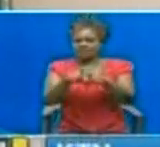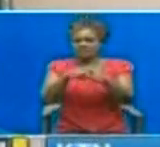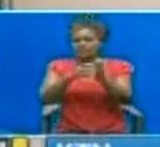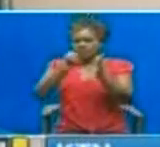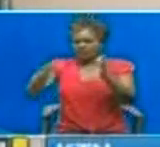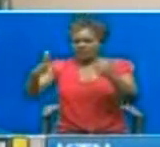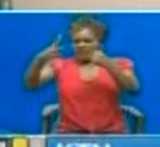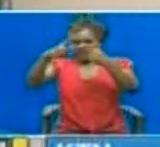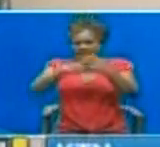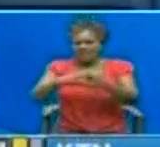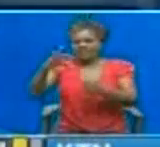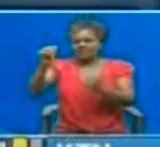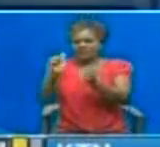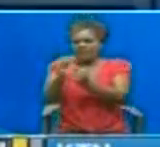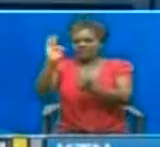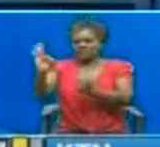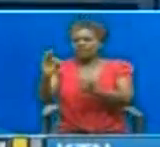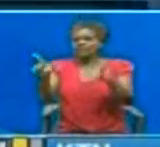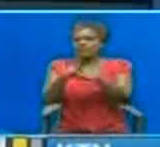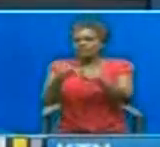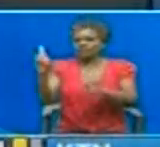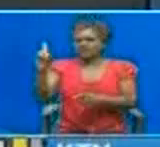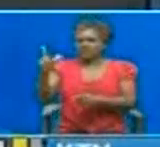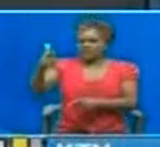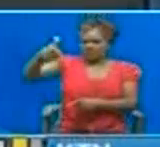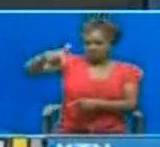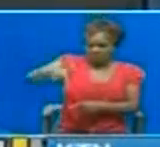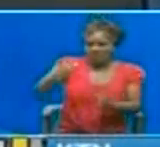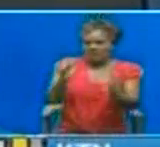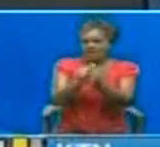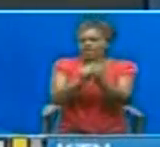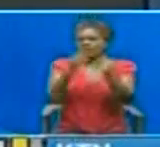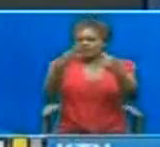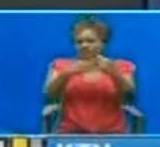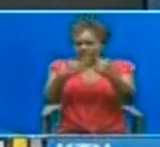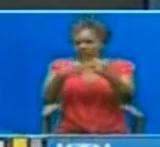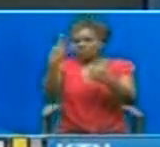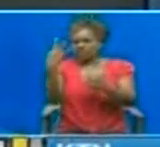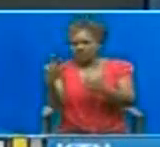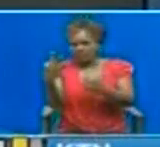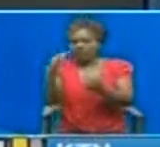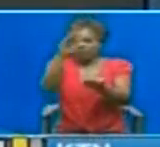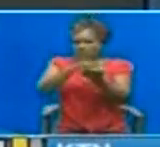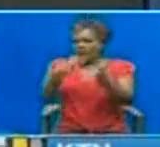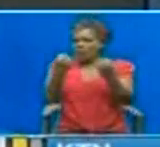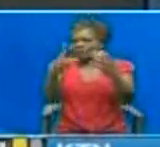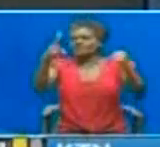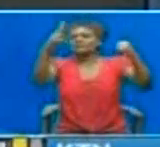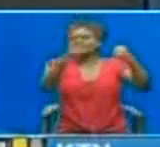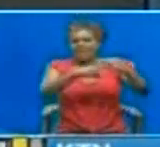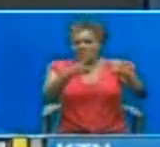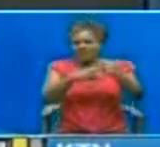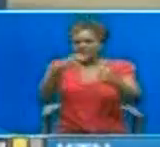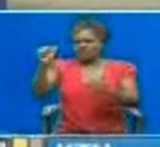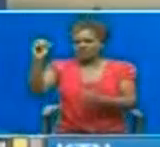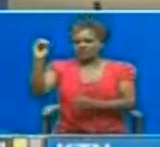9 shillings and 13 cents. Diesel retailing at 83 shillings and 35 cents after dropping by 7 shillings and